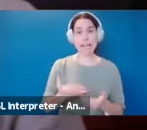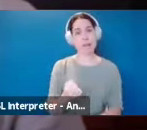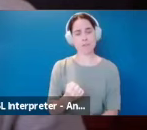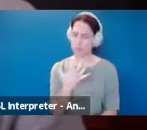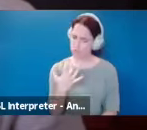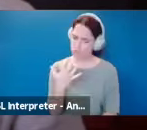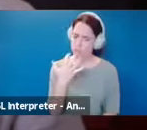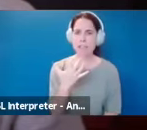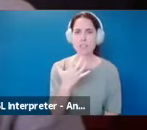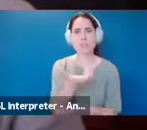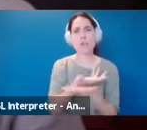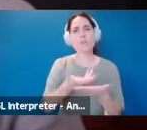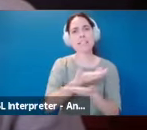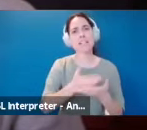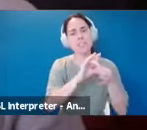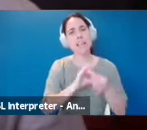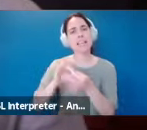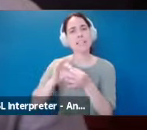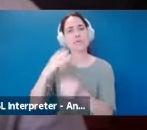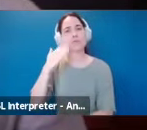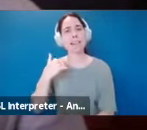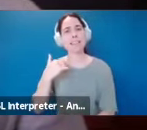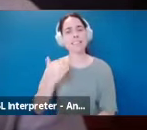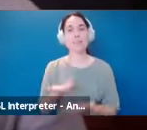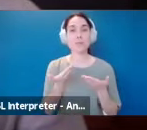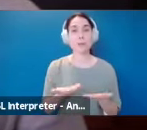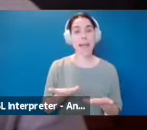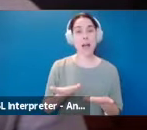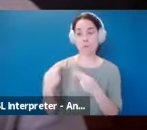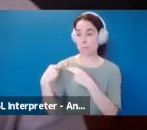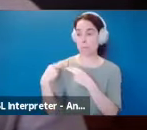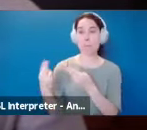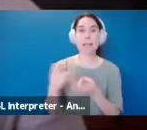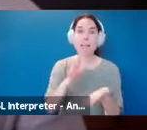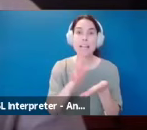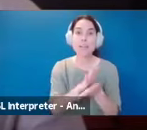she's going to be your host for the next couple of hours. I hope everybody enjoys the conversation.